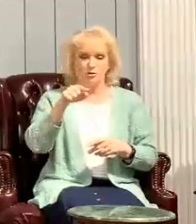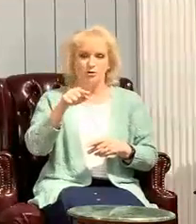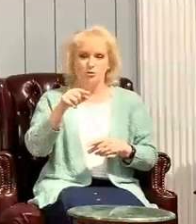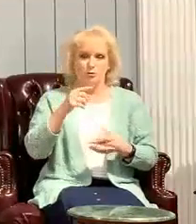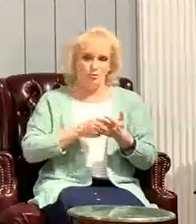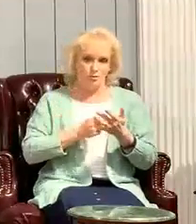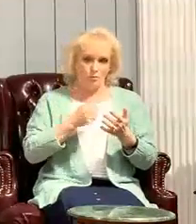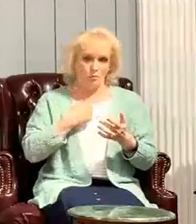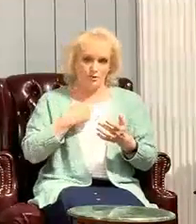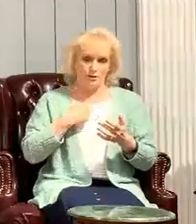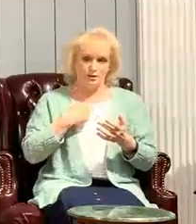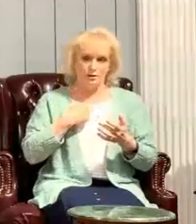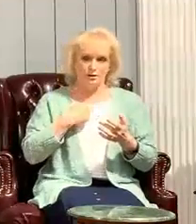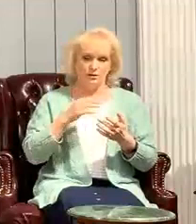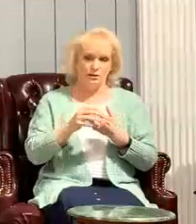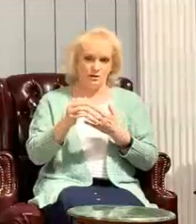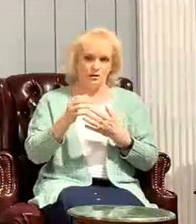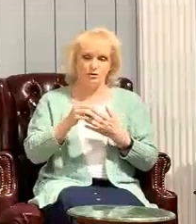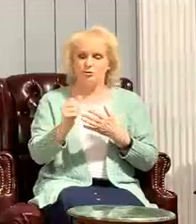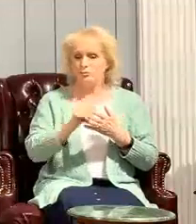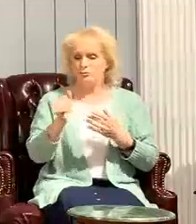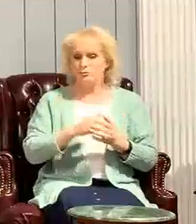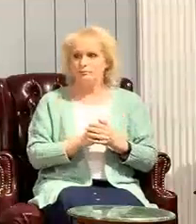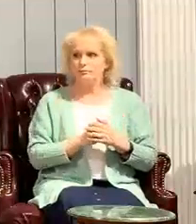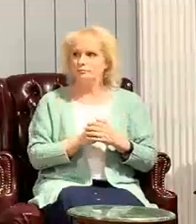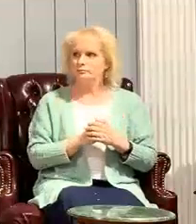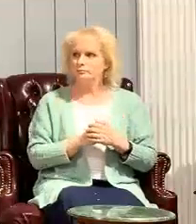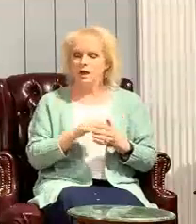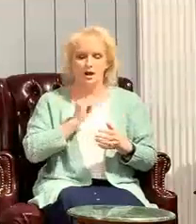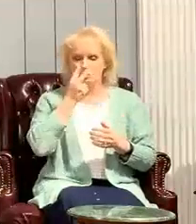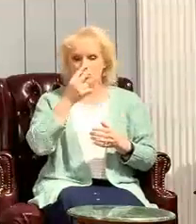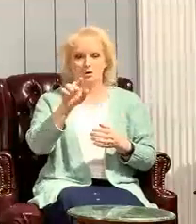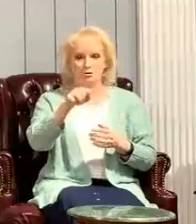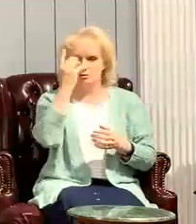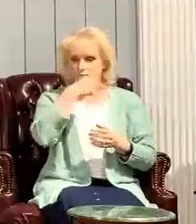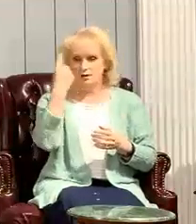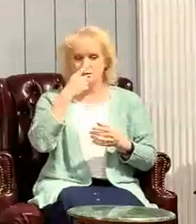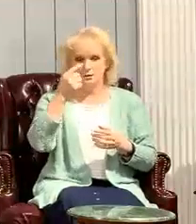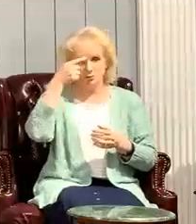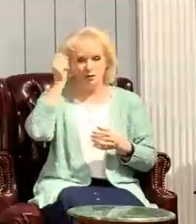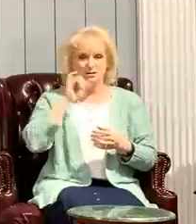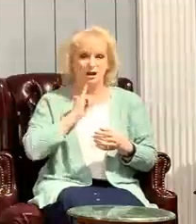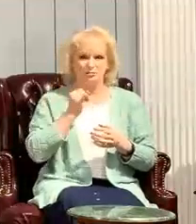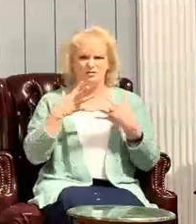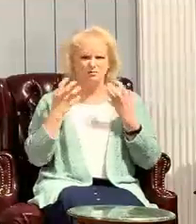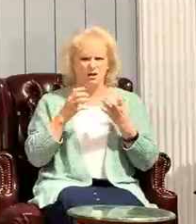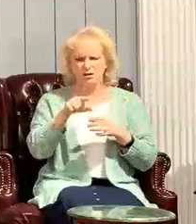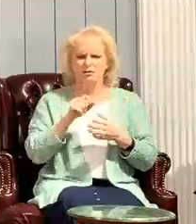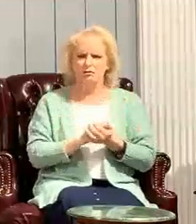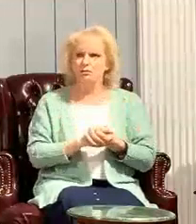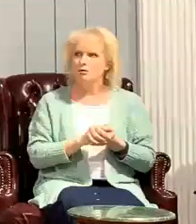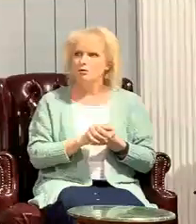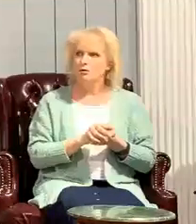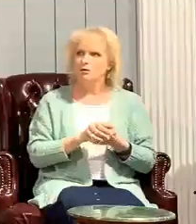the face because I want to scratch your eyeballs out. Because you owe me money. If a person comes to me and they have a need, and I'm able to meet the need,